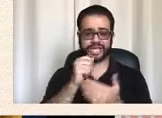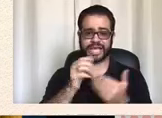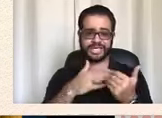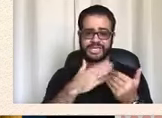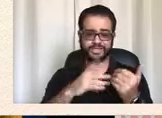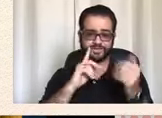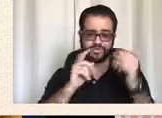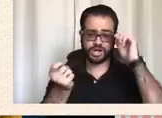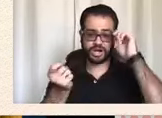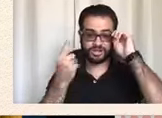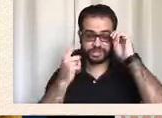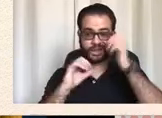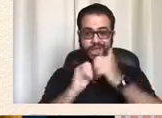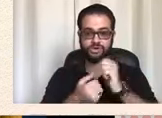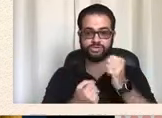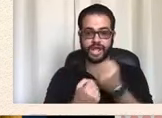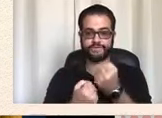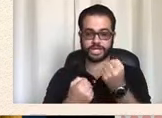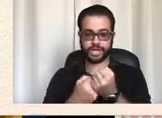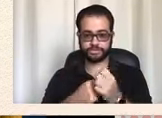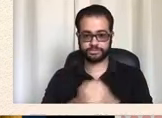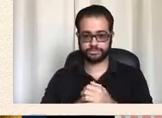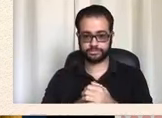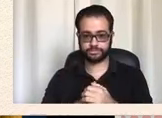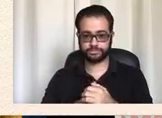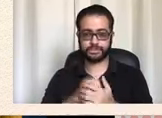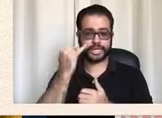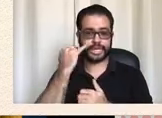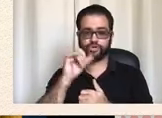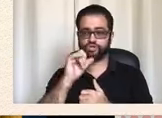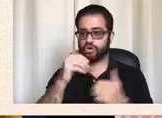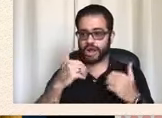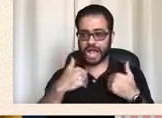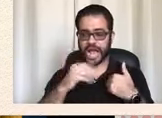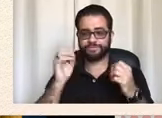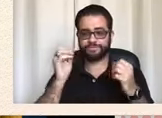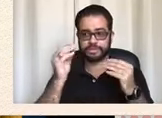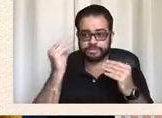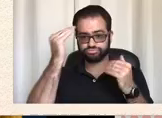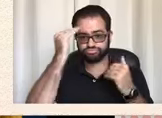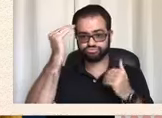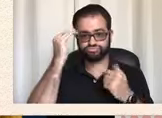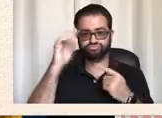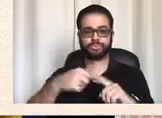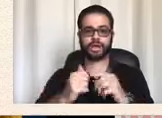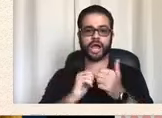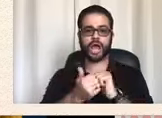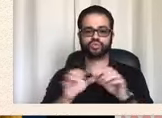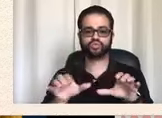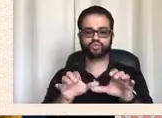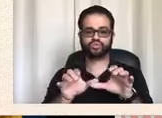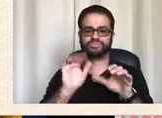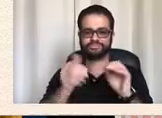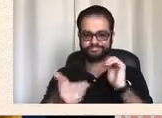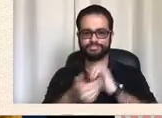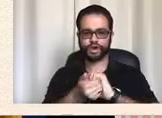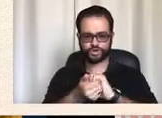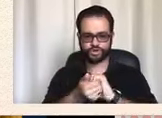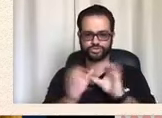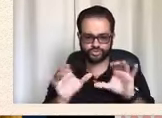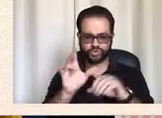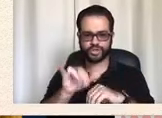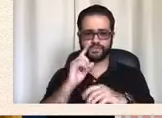how to advocate if you don't have the education on how to do it. And that's what Partners does for all the graduates of